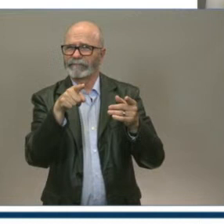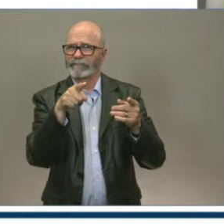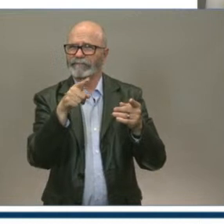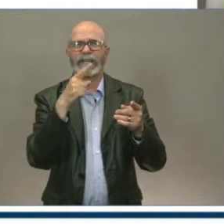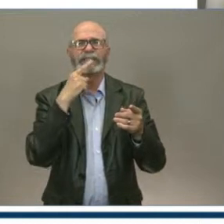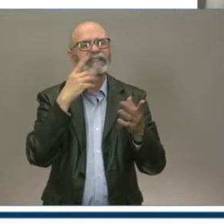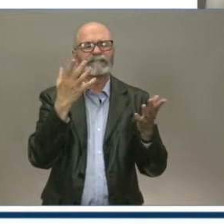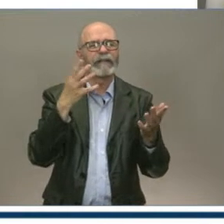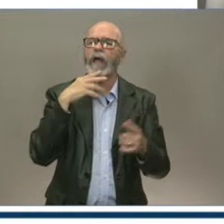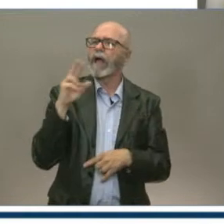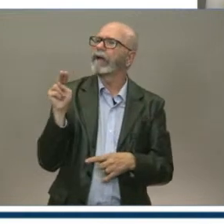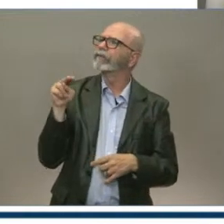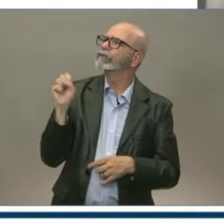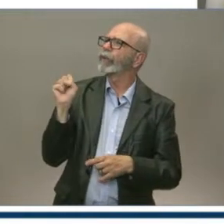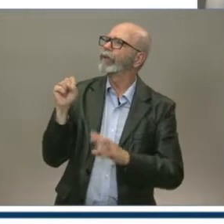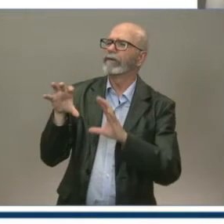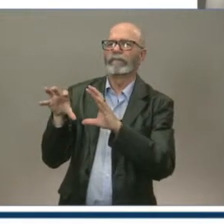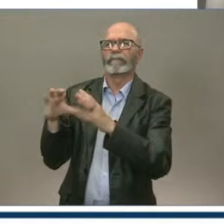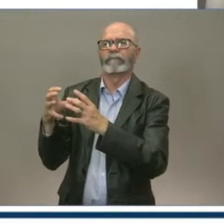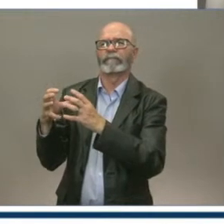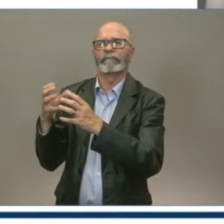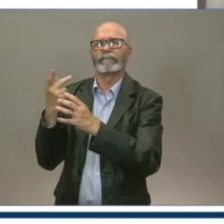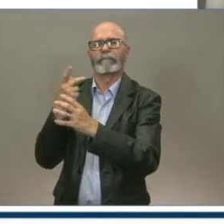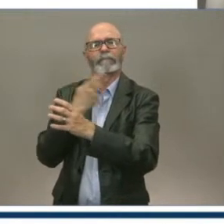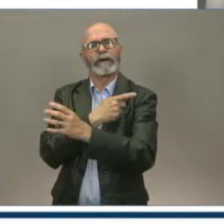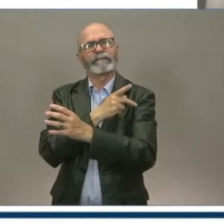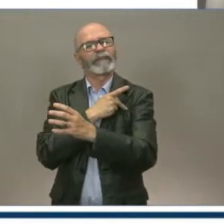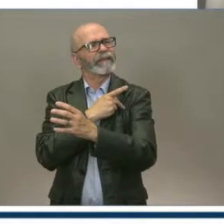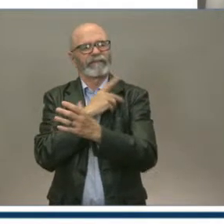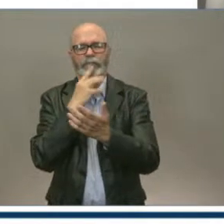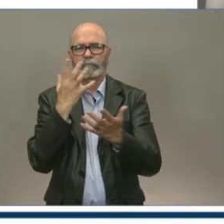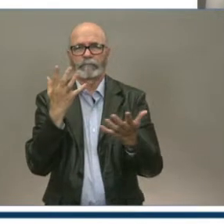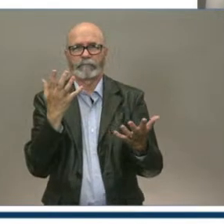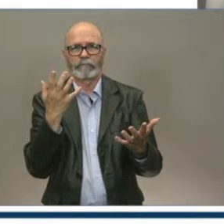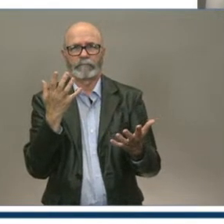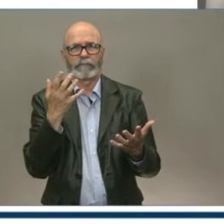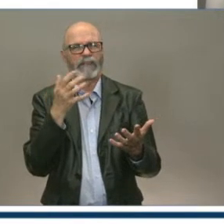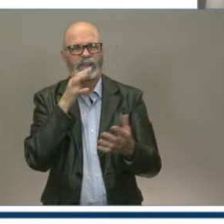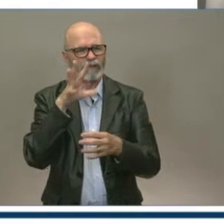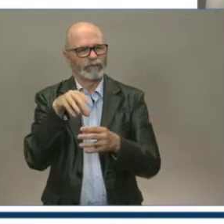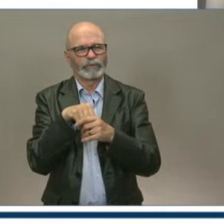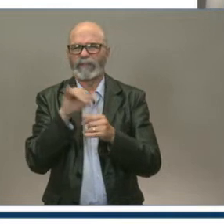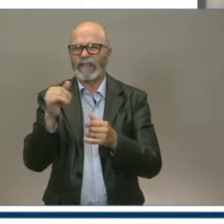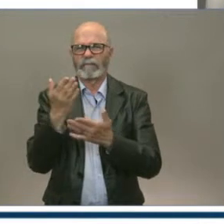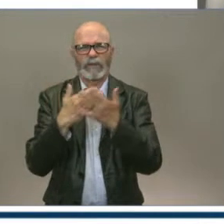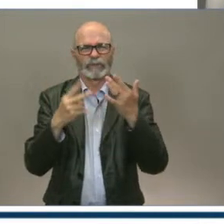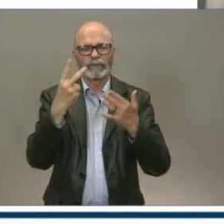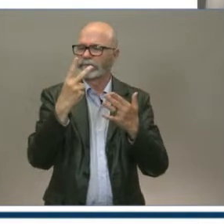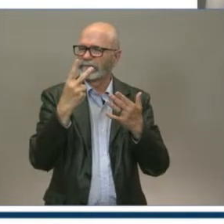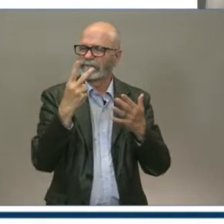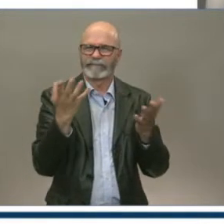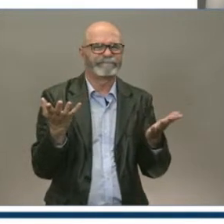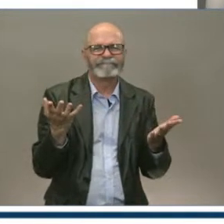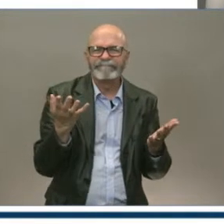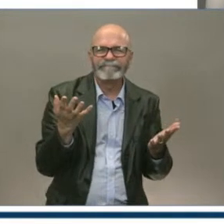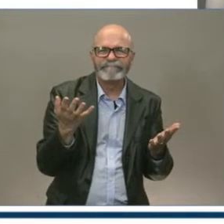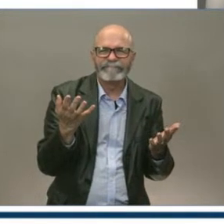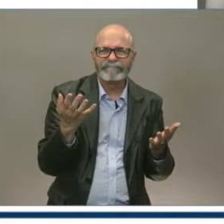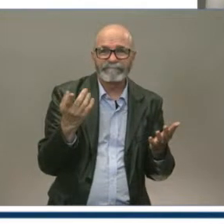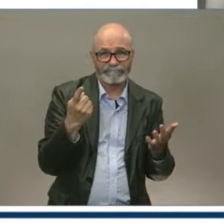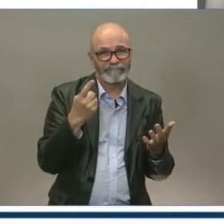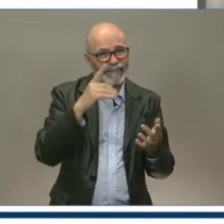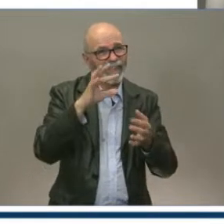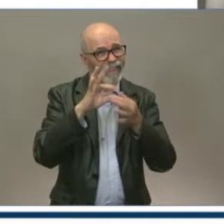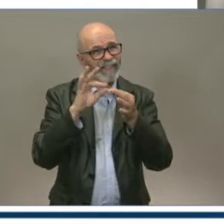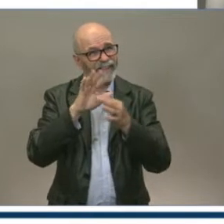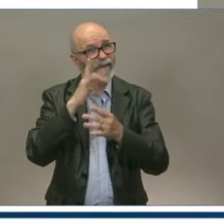only province in Atlantic Canada that didn't include them in phase 2. So I just wanted to clear that up. Were they always in phase 2? Yeah, they've always